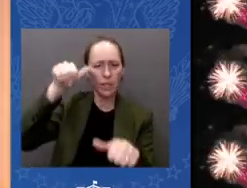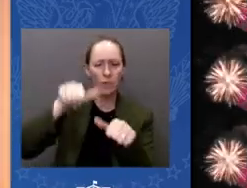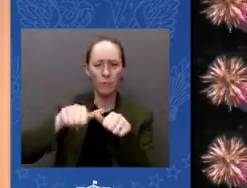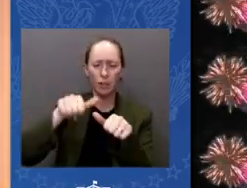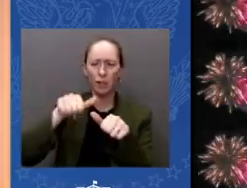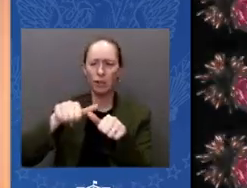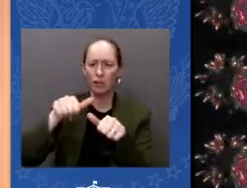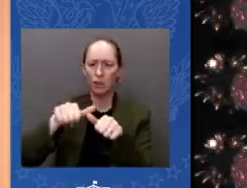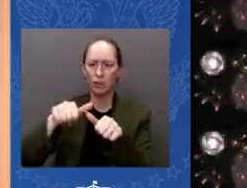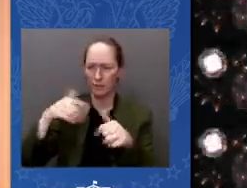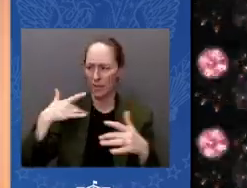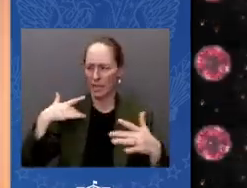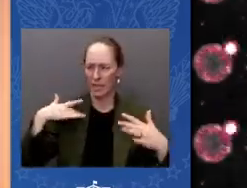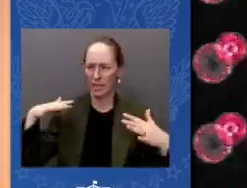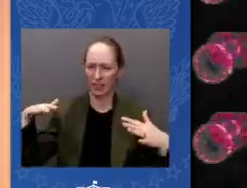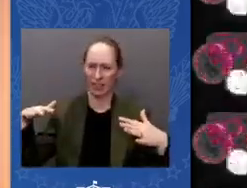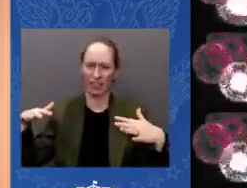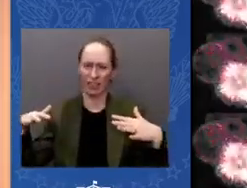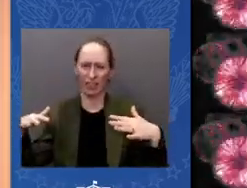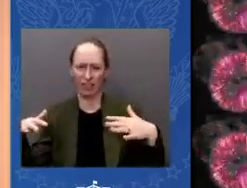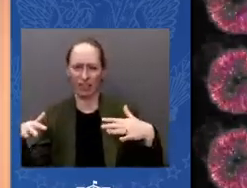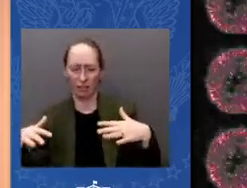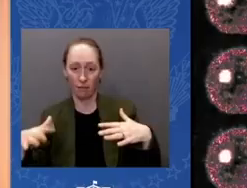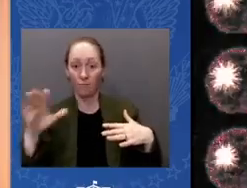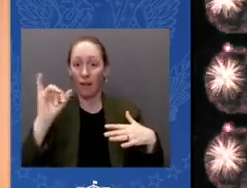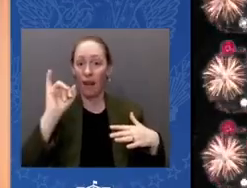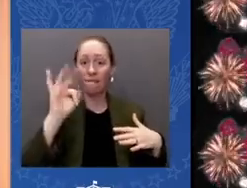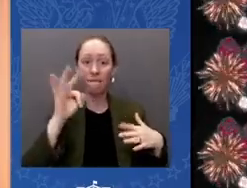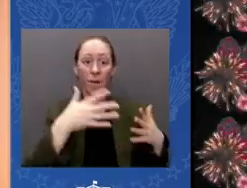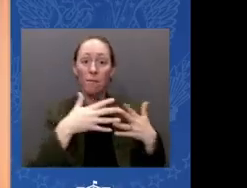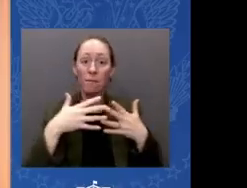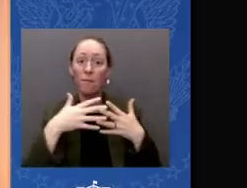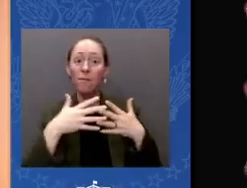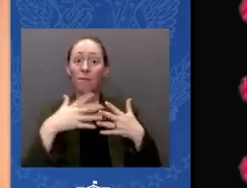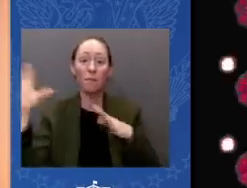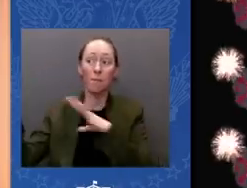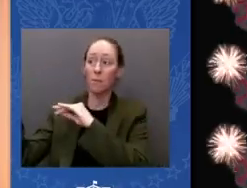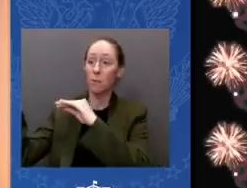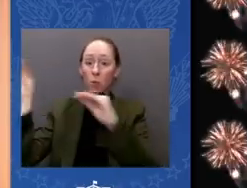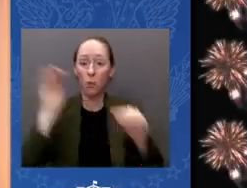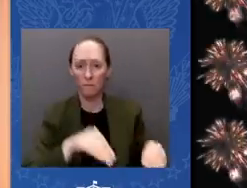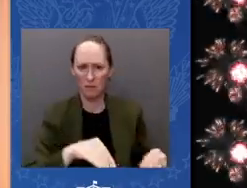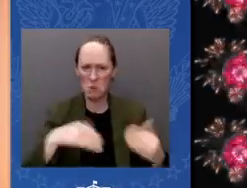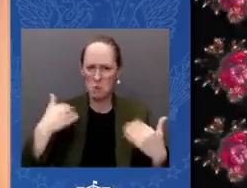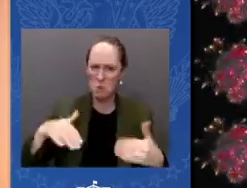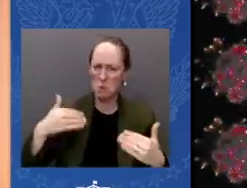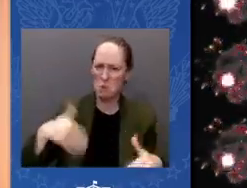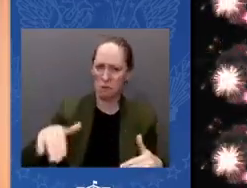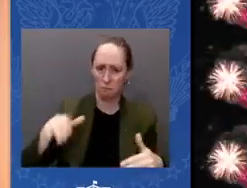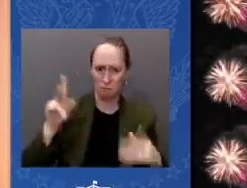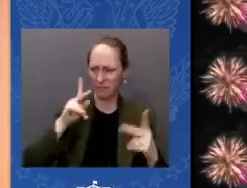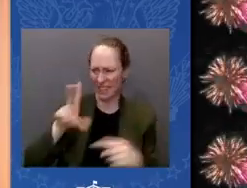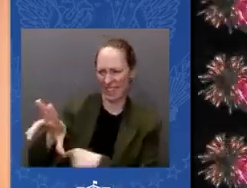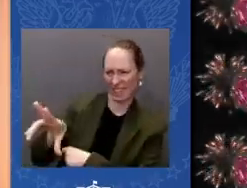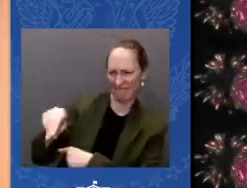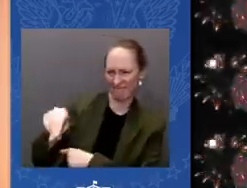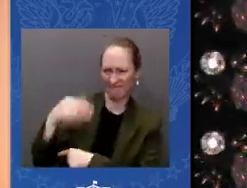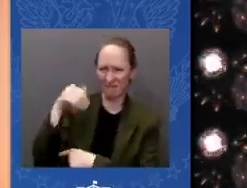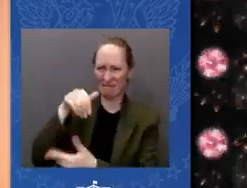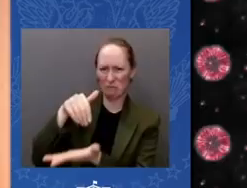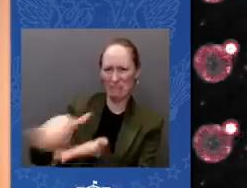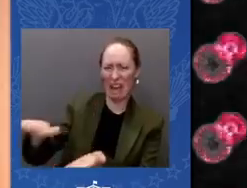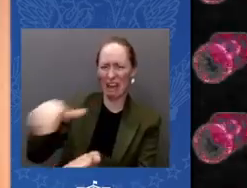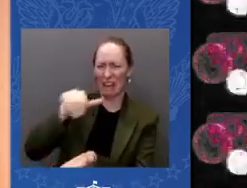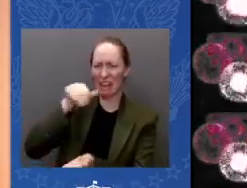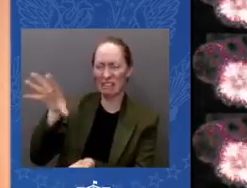a prelude to what was to come at the time. Yet that night, that Diwali night, we gathered together to